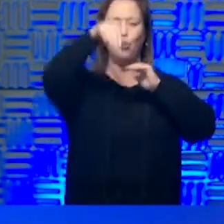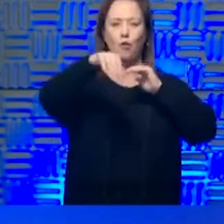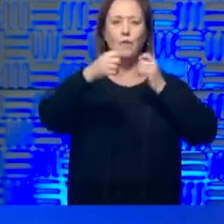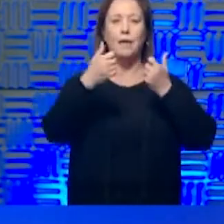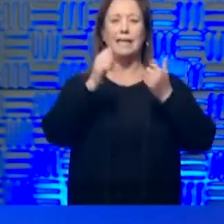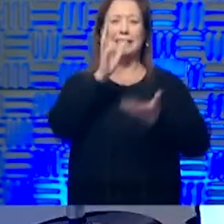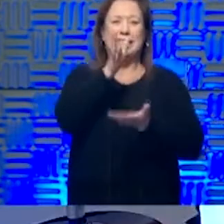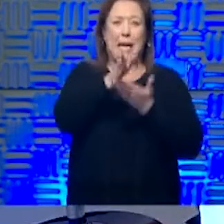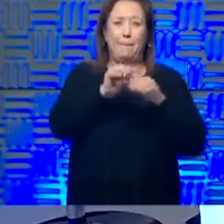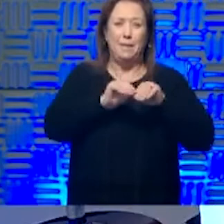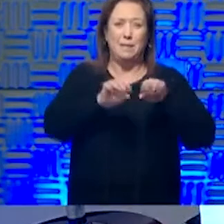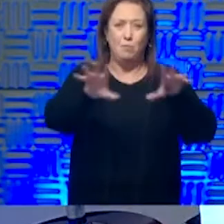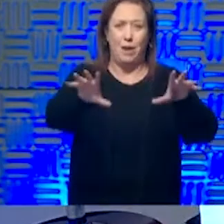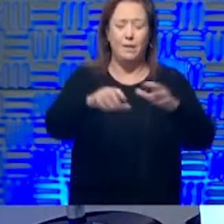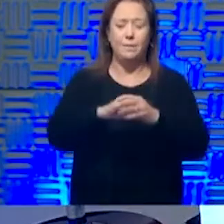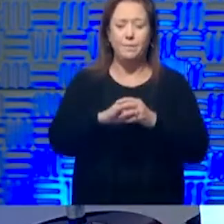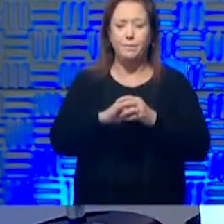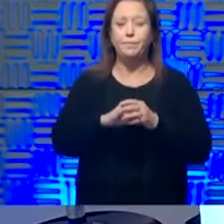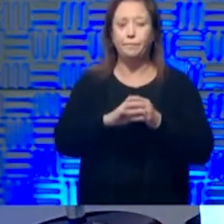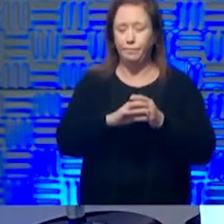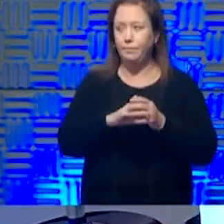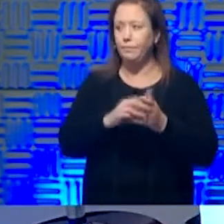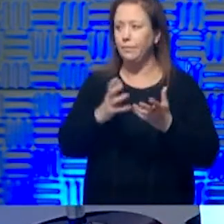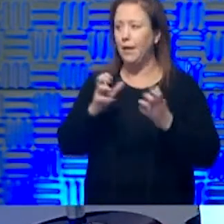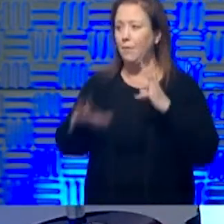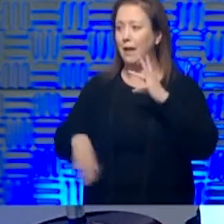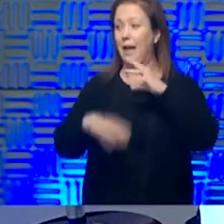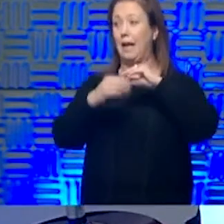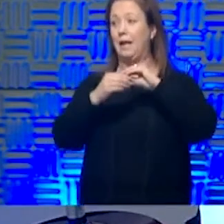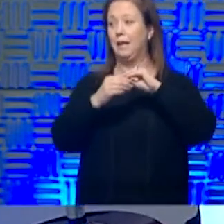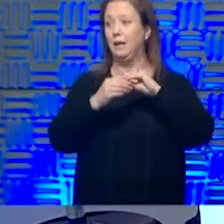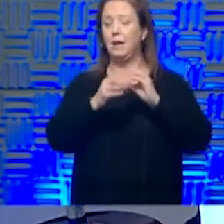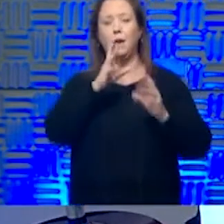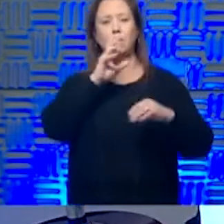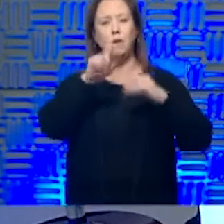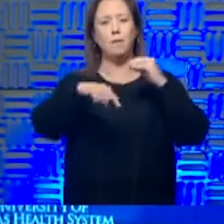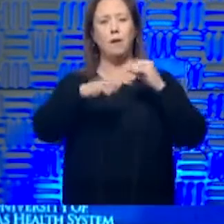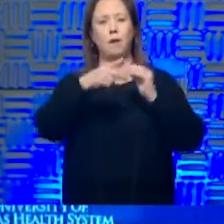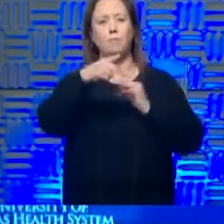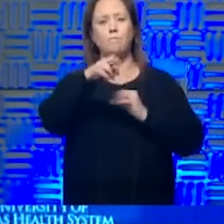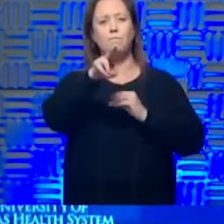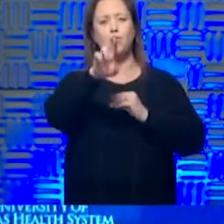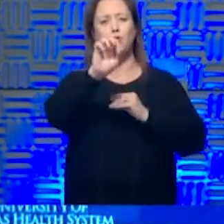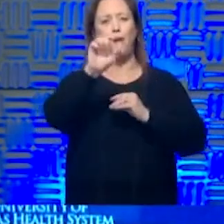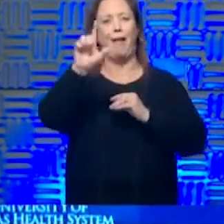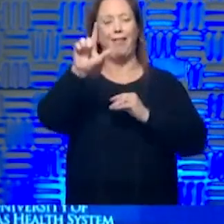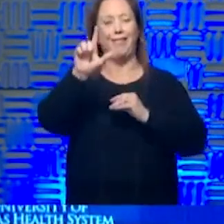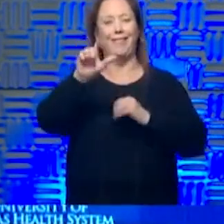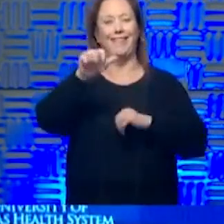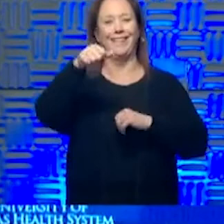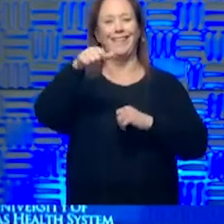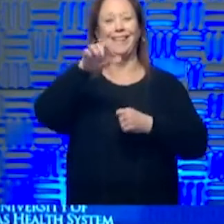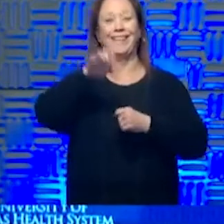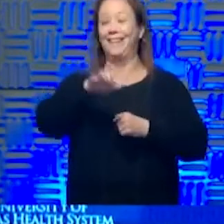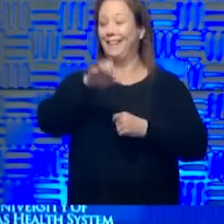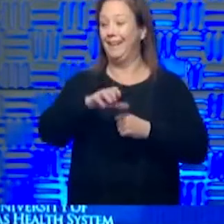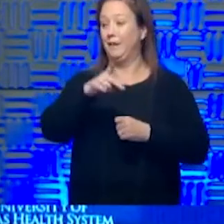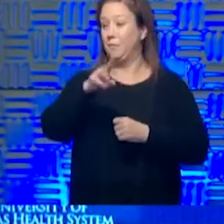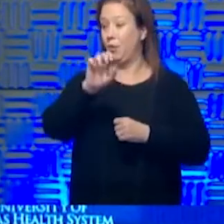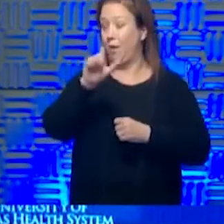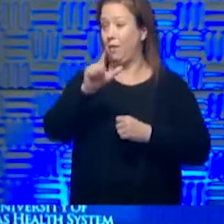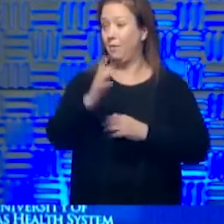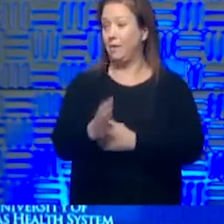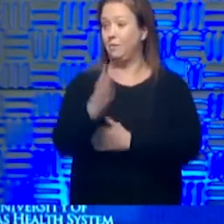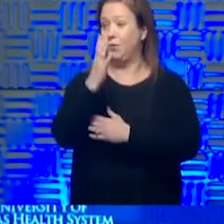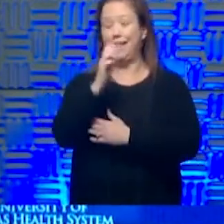spread. So I want to talk about all that. I want to talk about Purell. Only this morning,